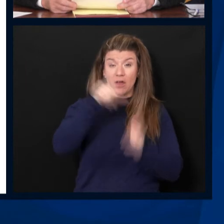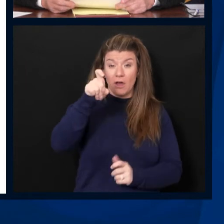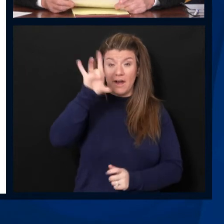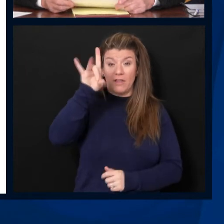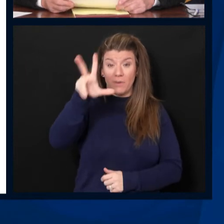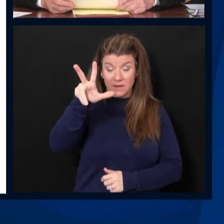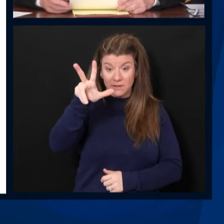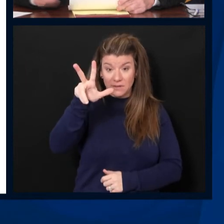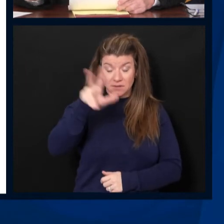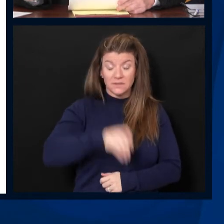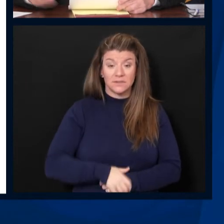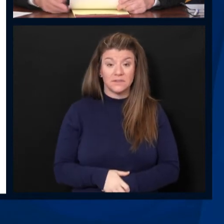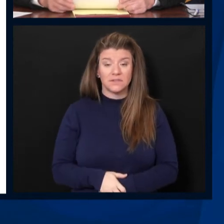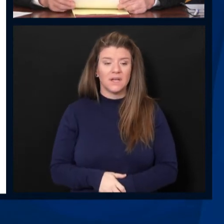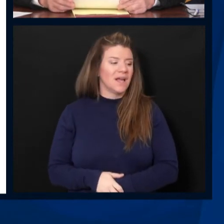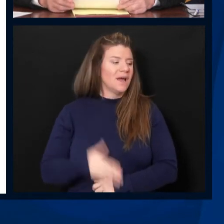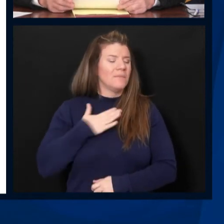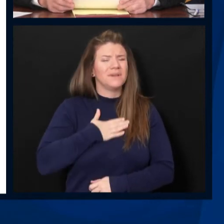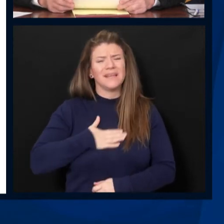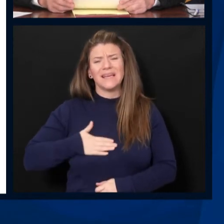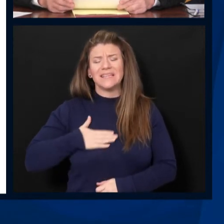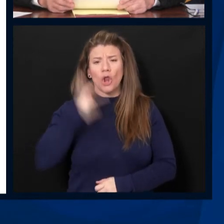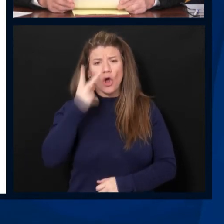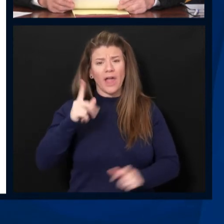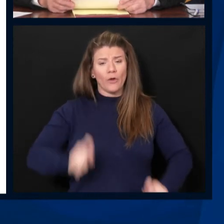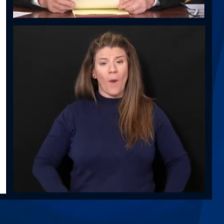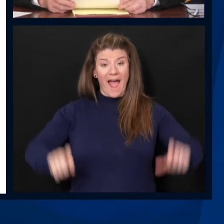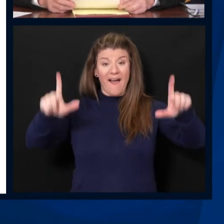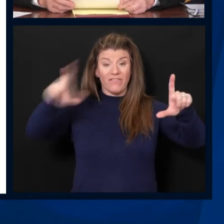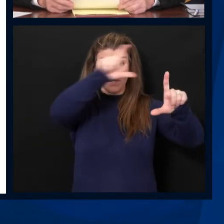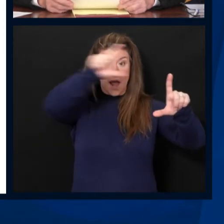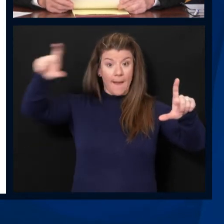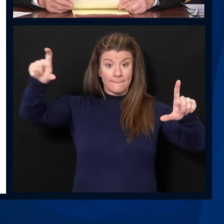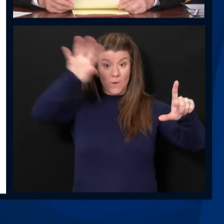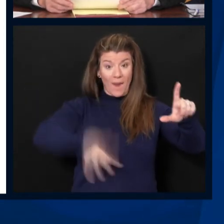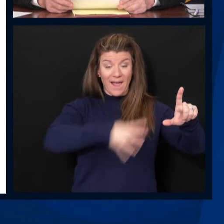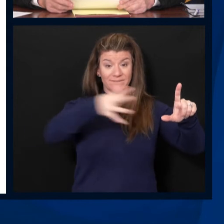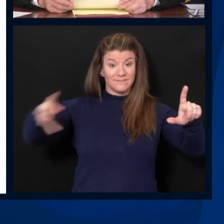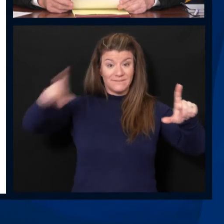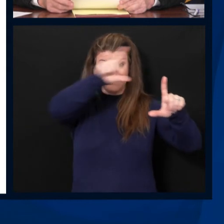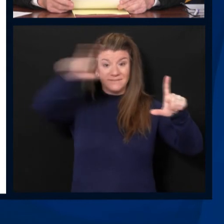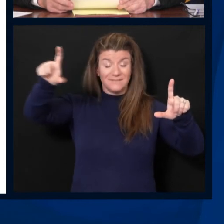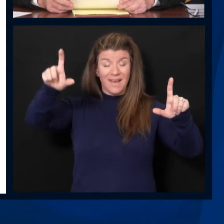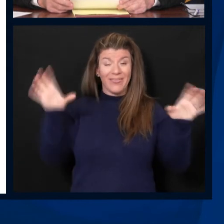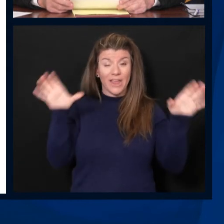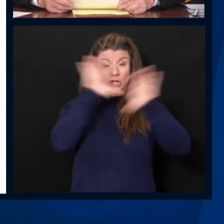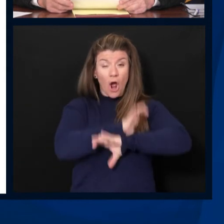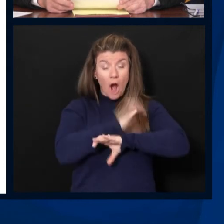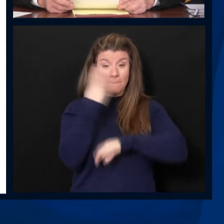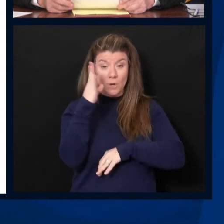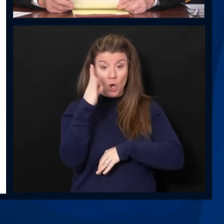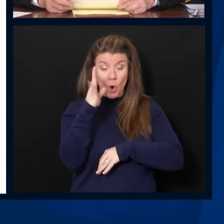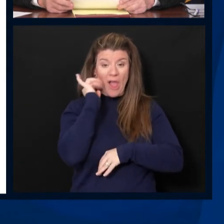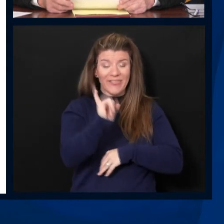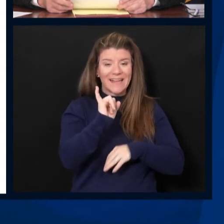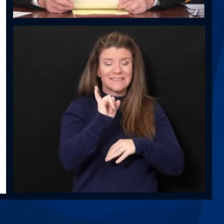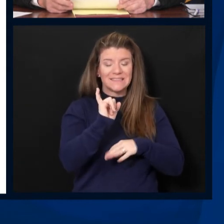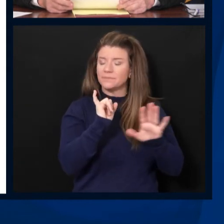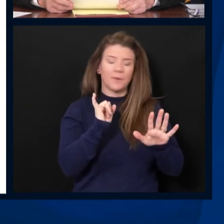117,183. Please look at your graph, the top graph. The dark line is our active